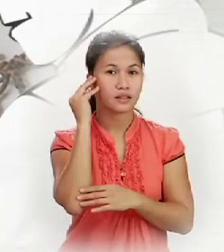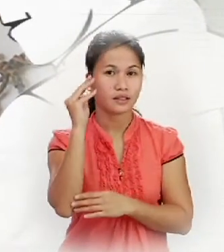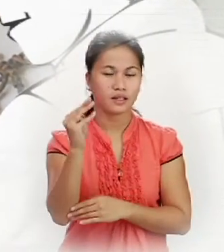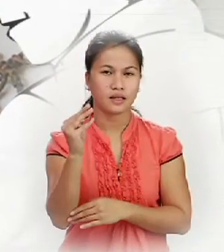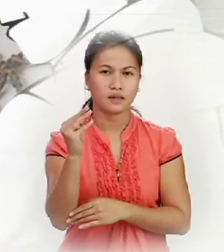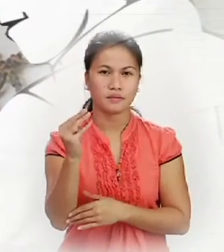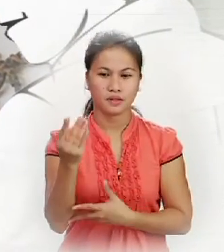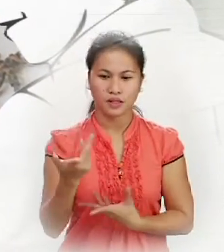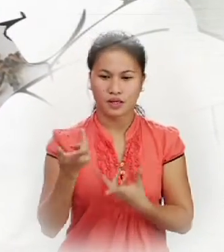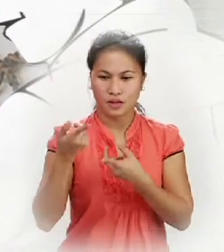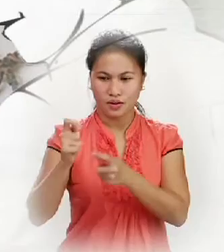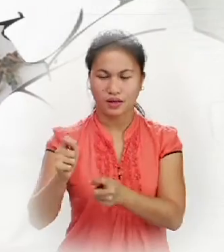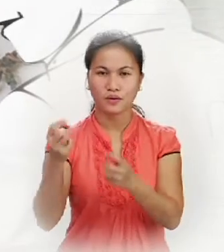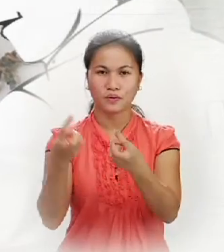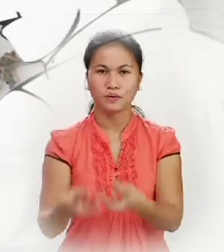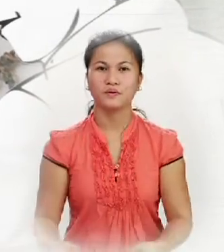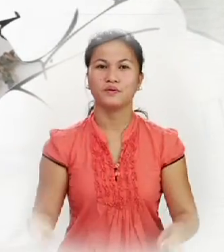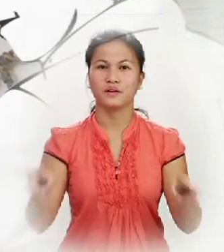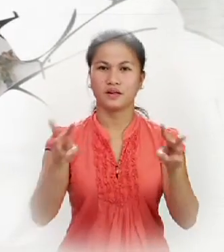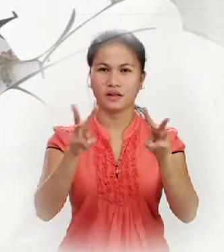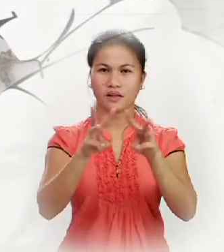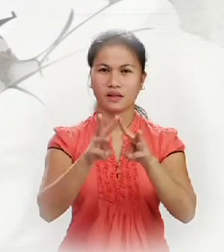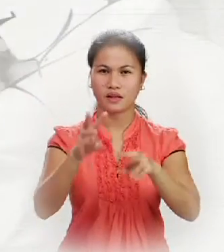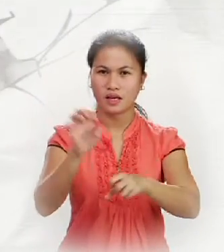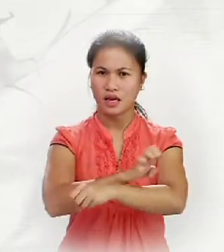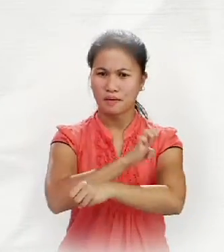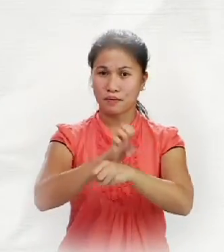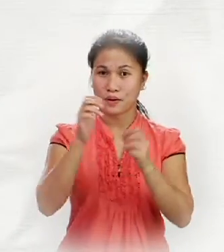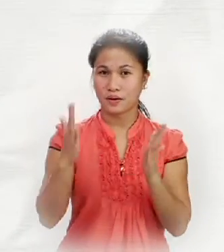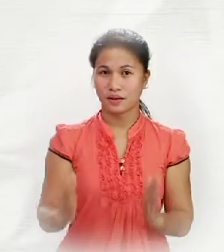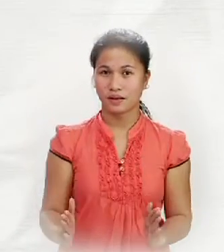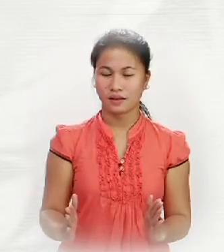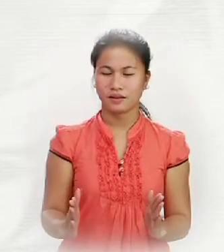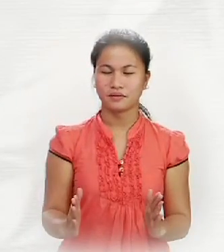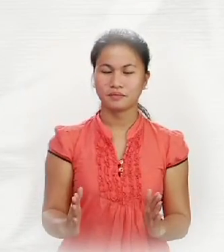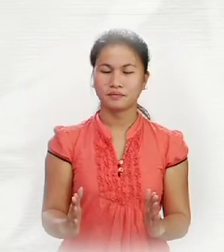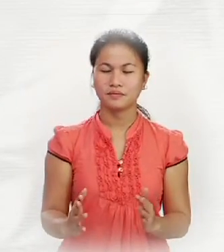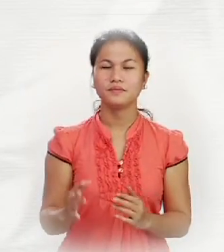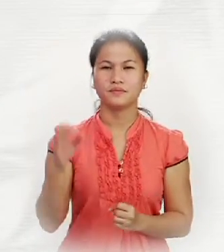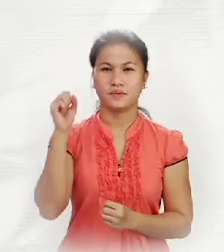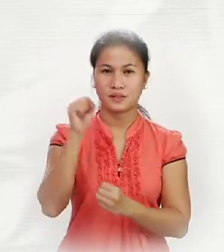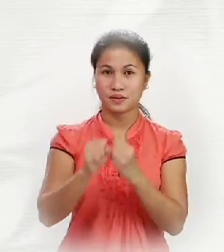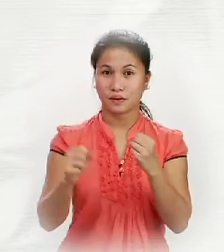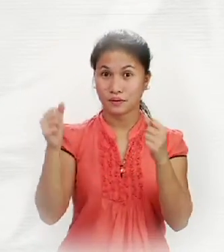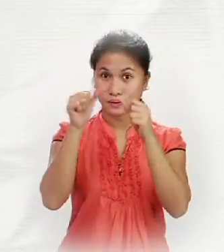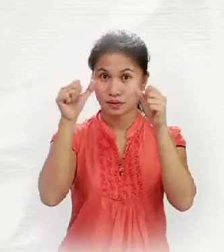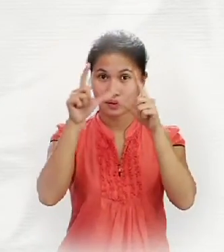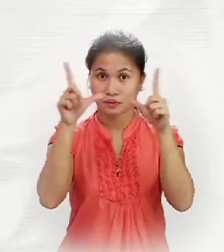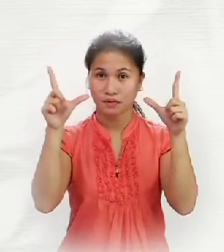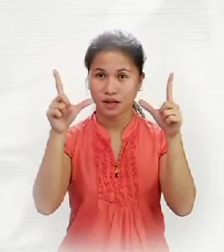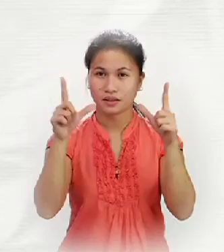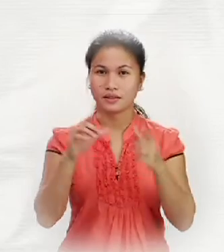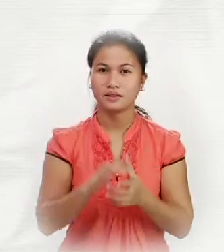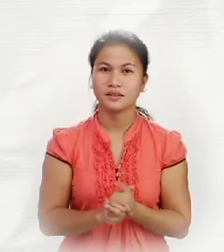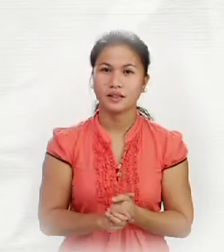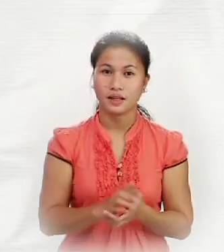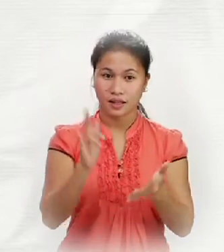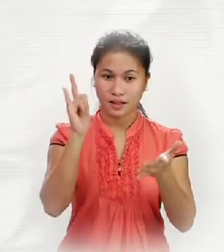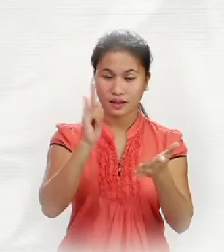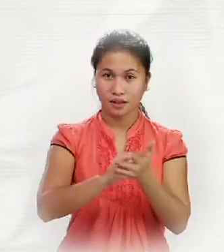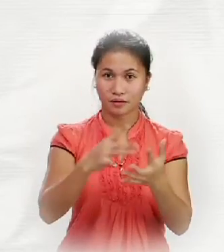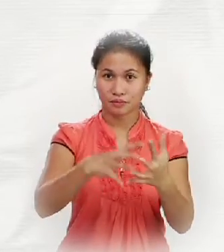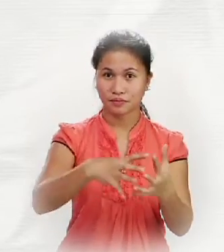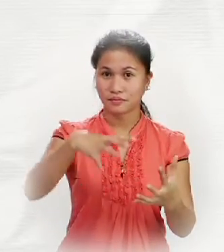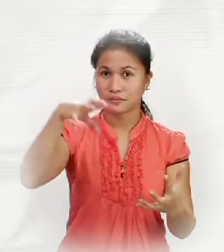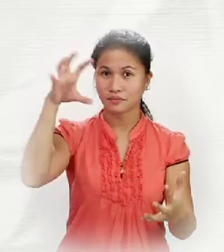a trustworthy employee. And so, to his surprise, this rich